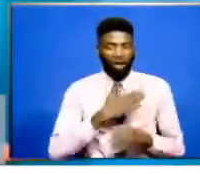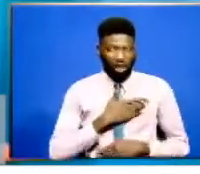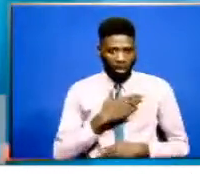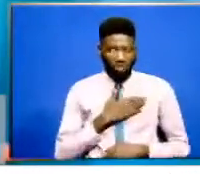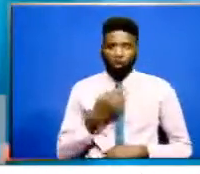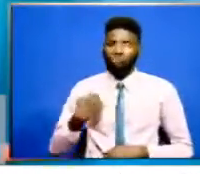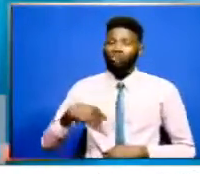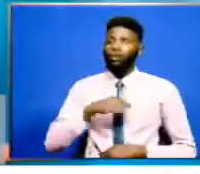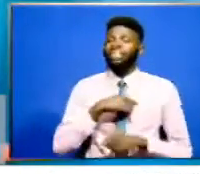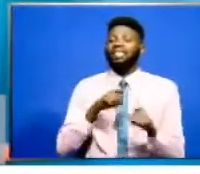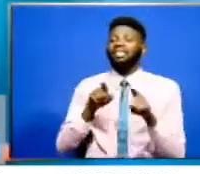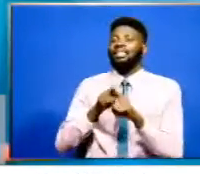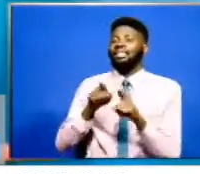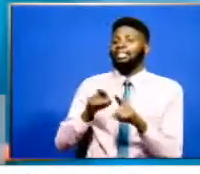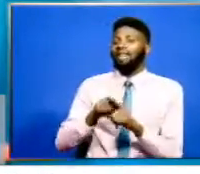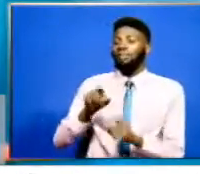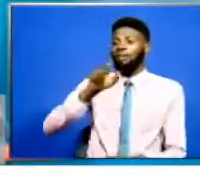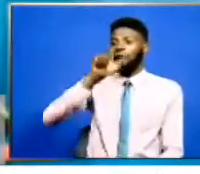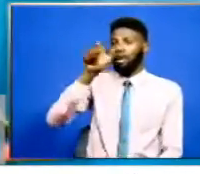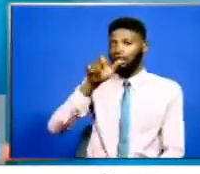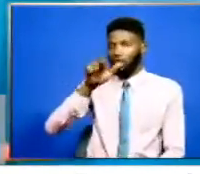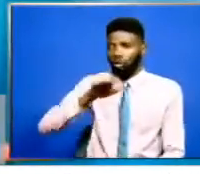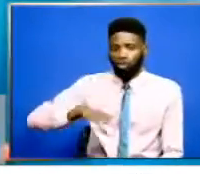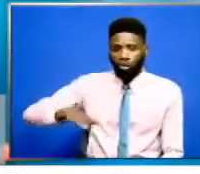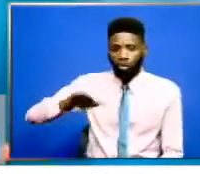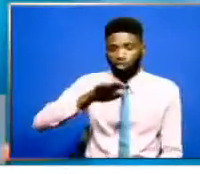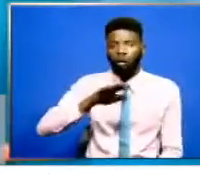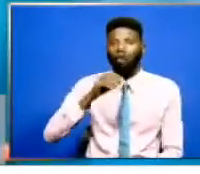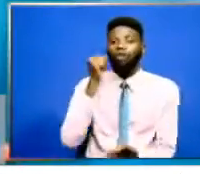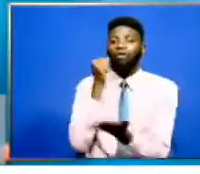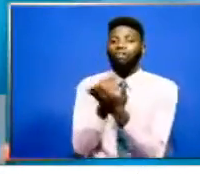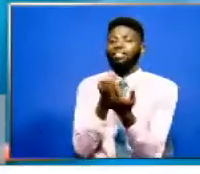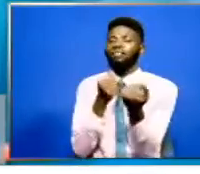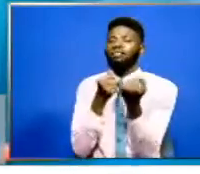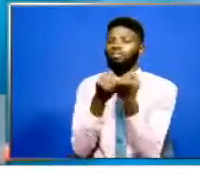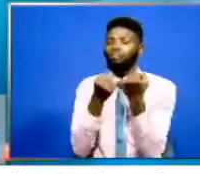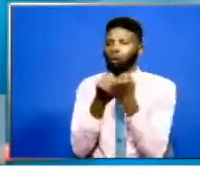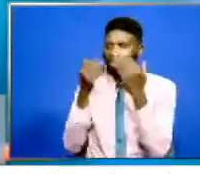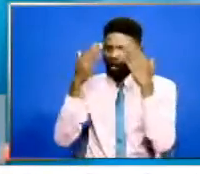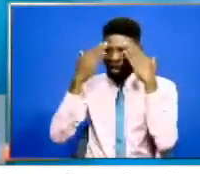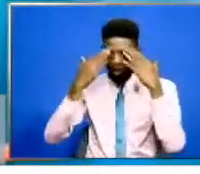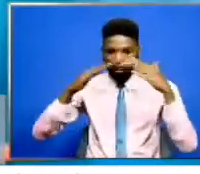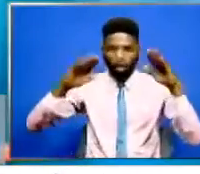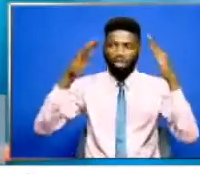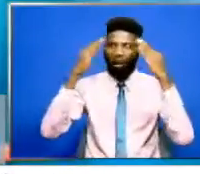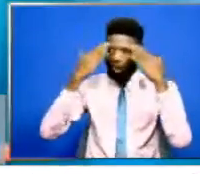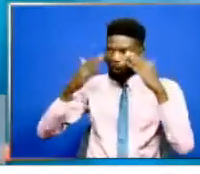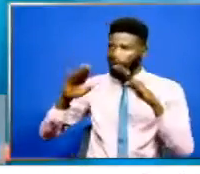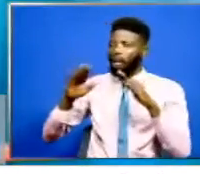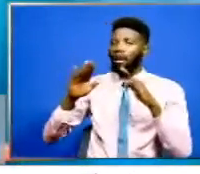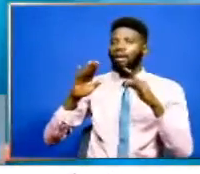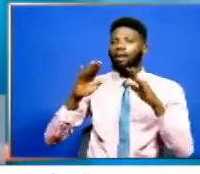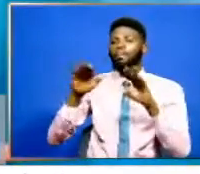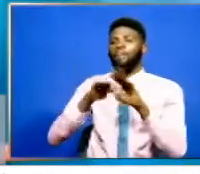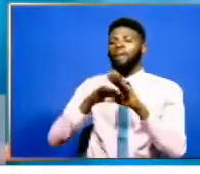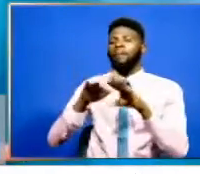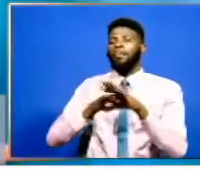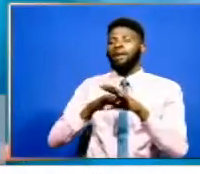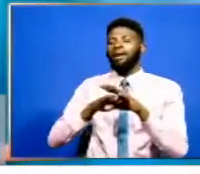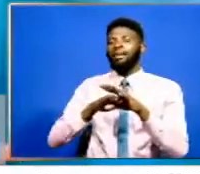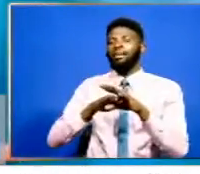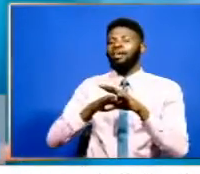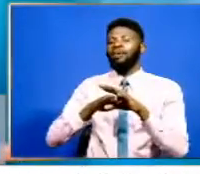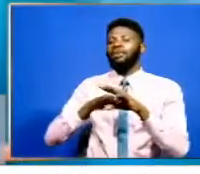as a regional office are supporting them to really raise awareness of member state and to also help them